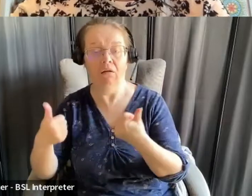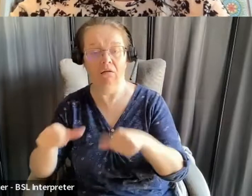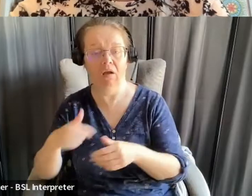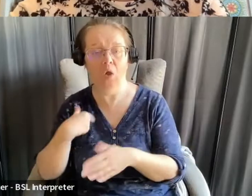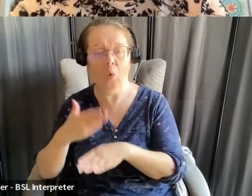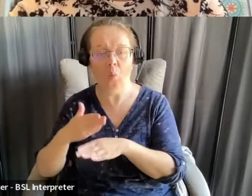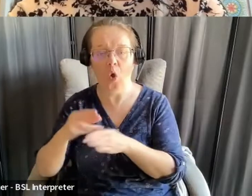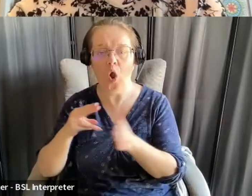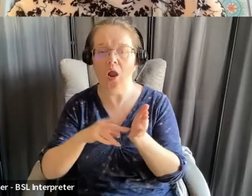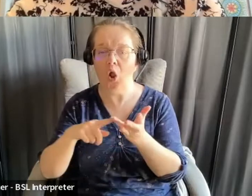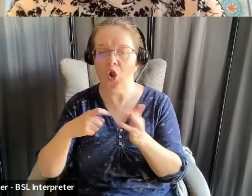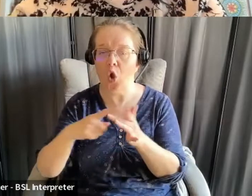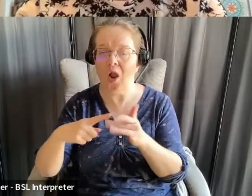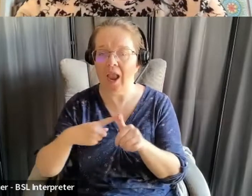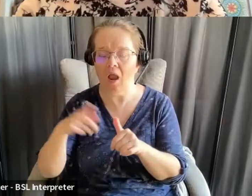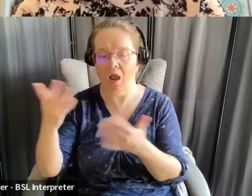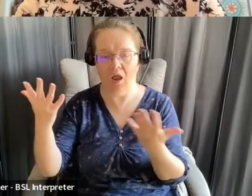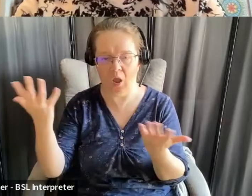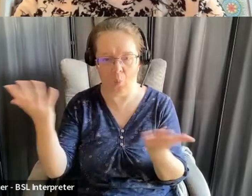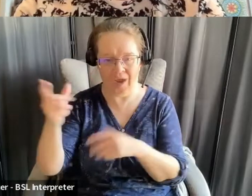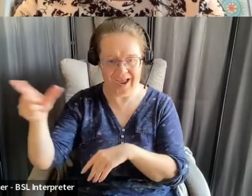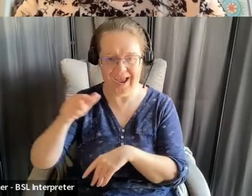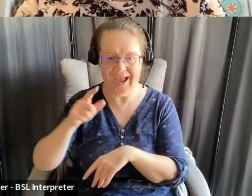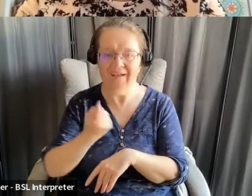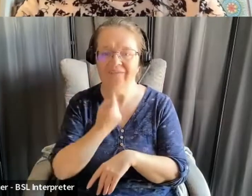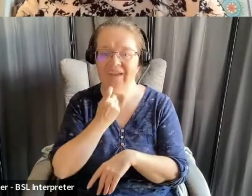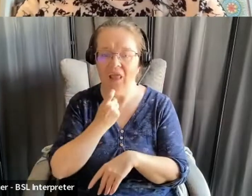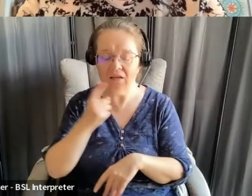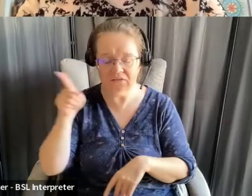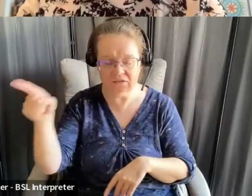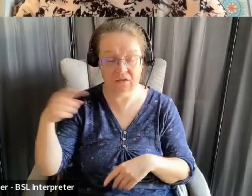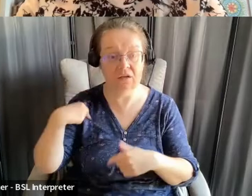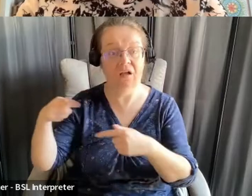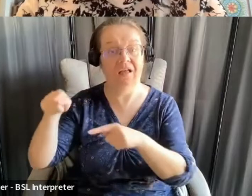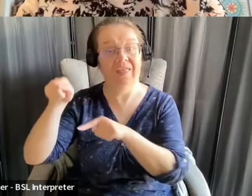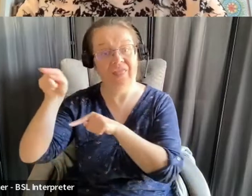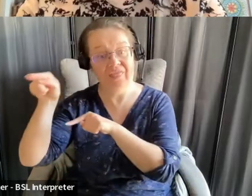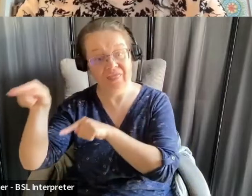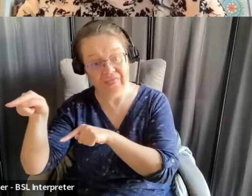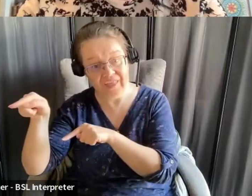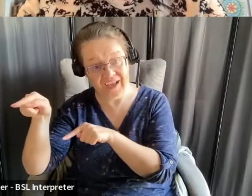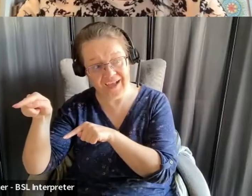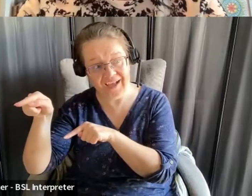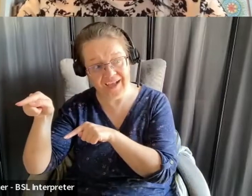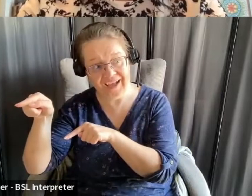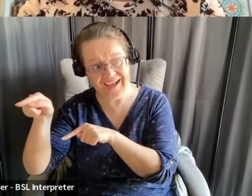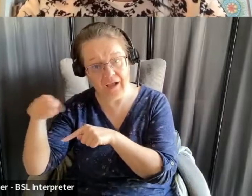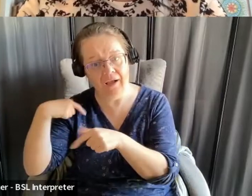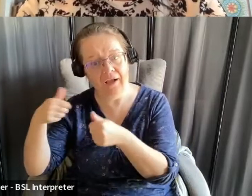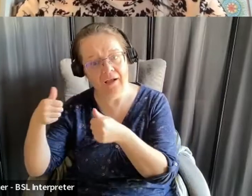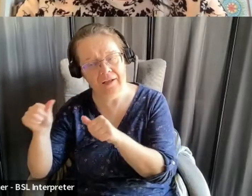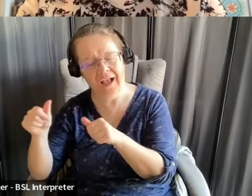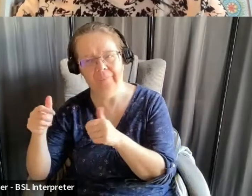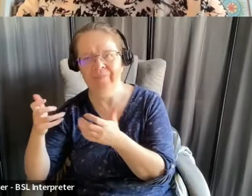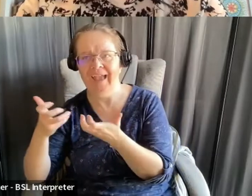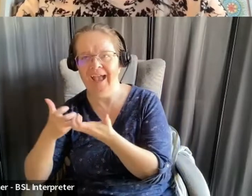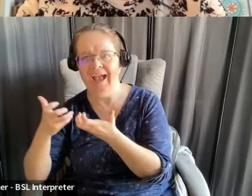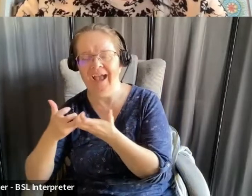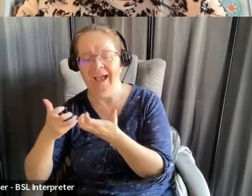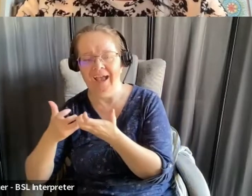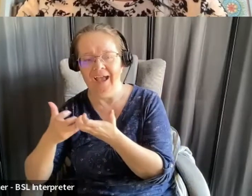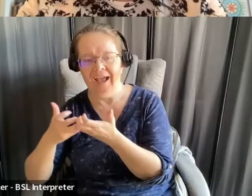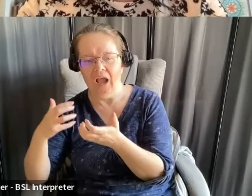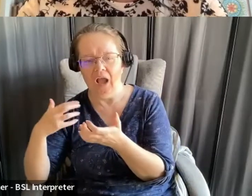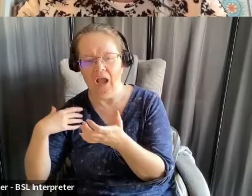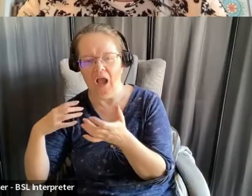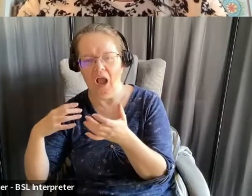in Finland. And it was there that I got, well, let's just say I was the victim of